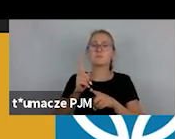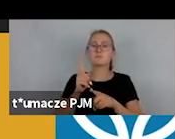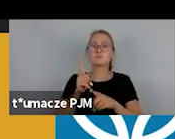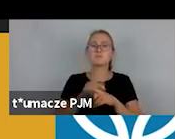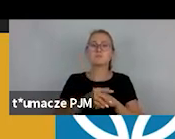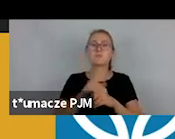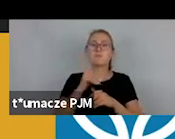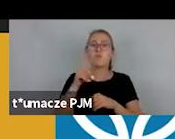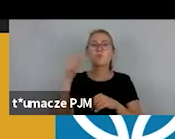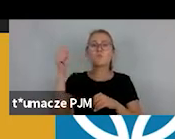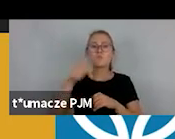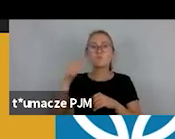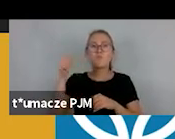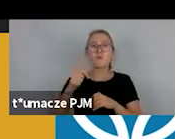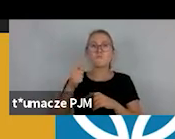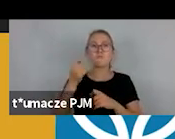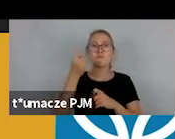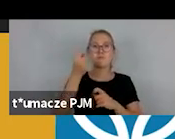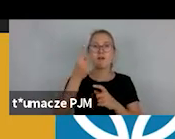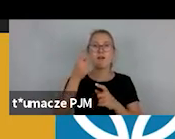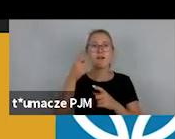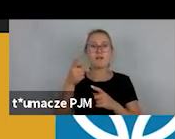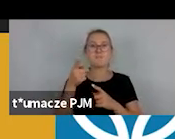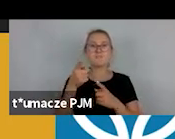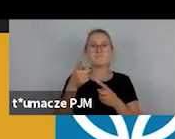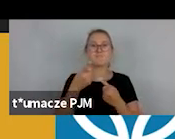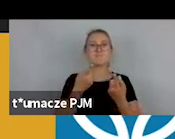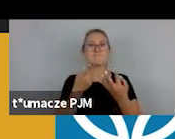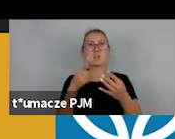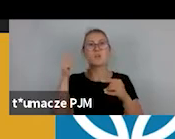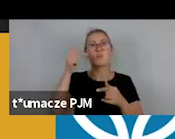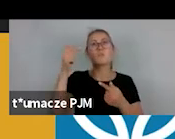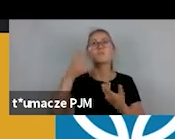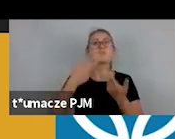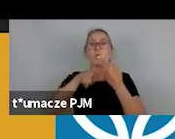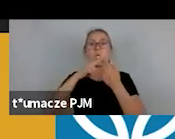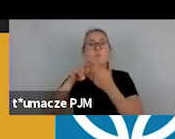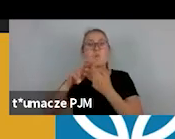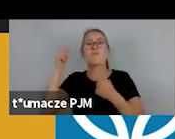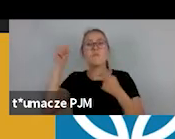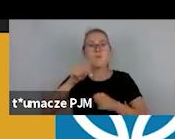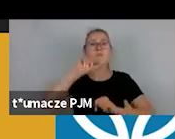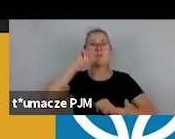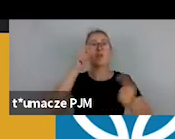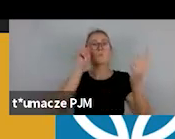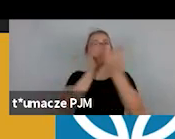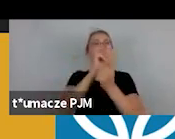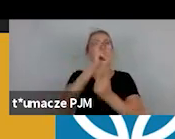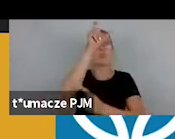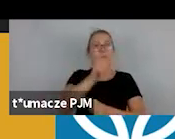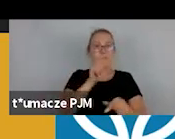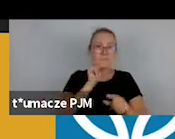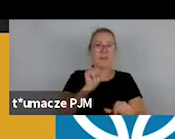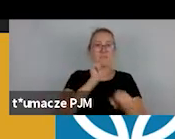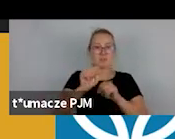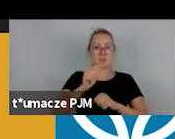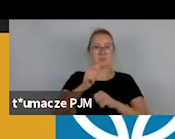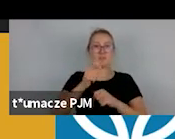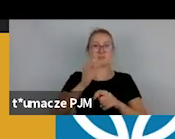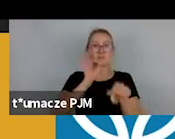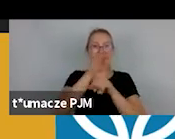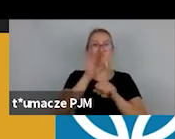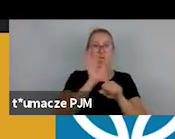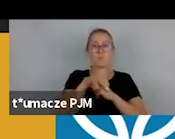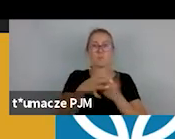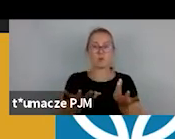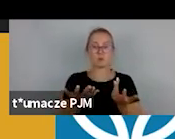of course, that's too scary for most people to consider anyway. A, it's not useful, and B, it's too scary.